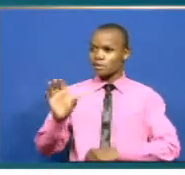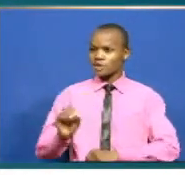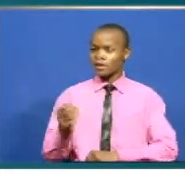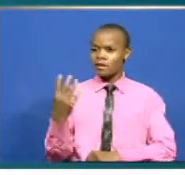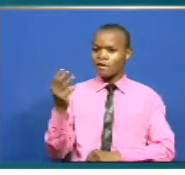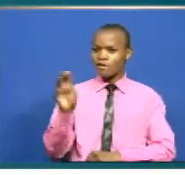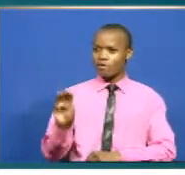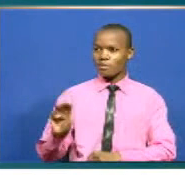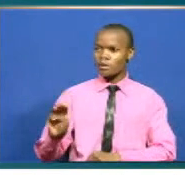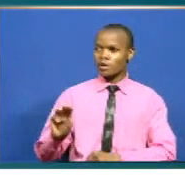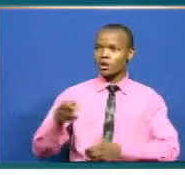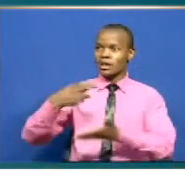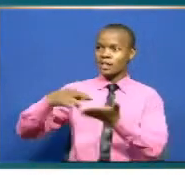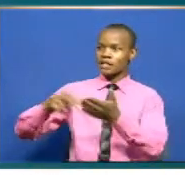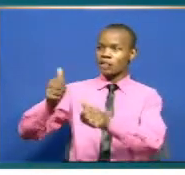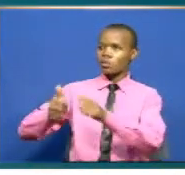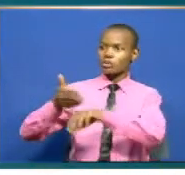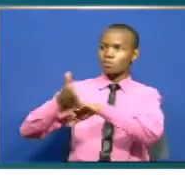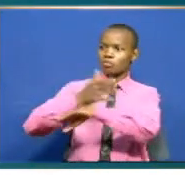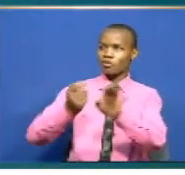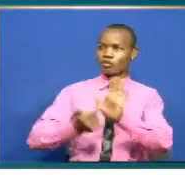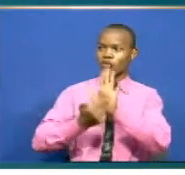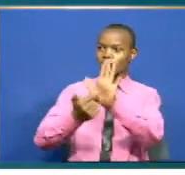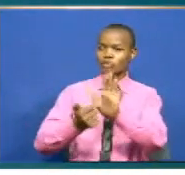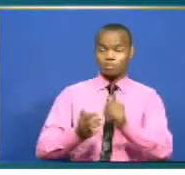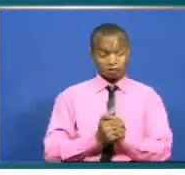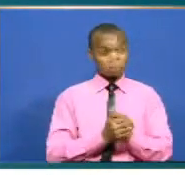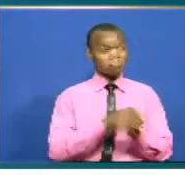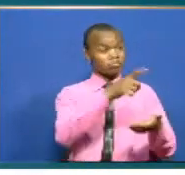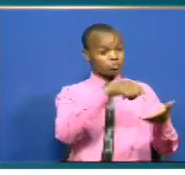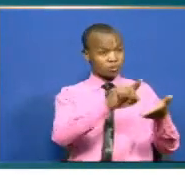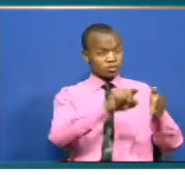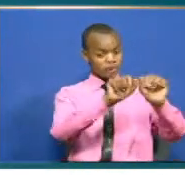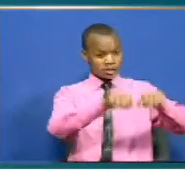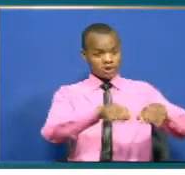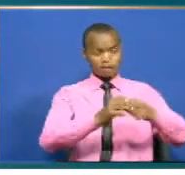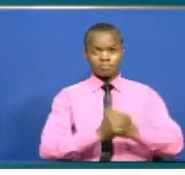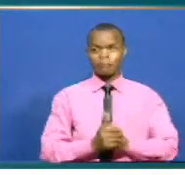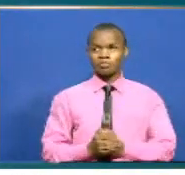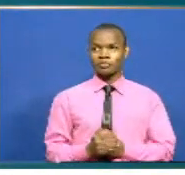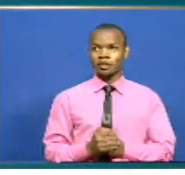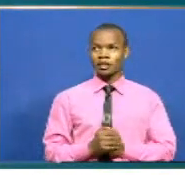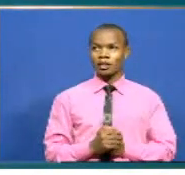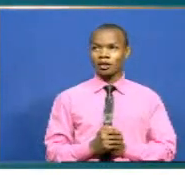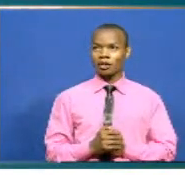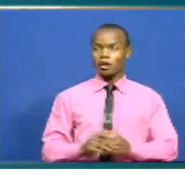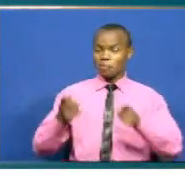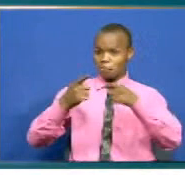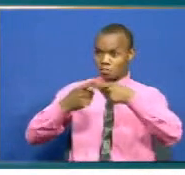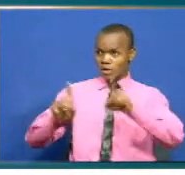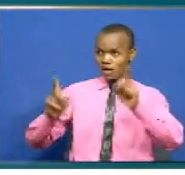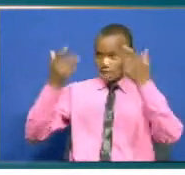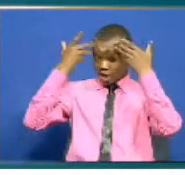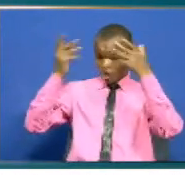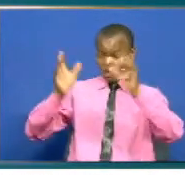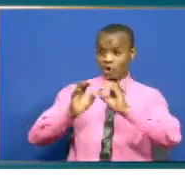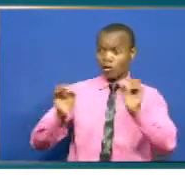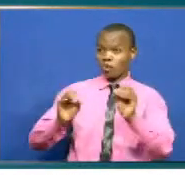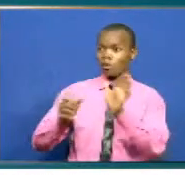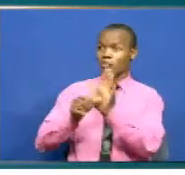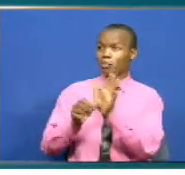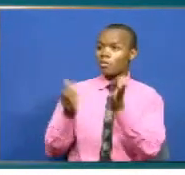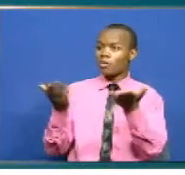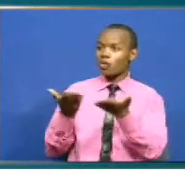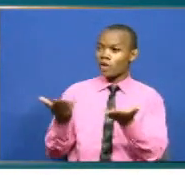million signatures, approved. But however, I don't know the reasons behind